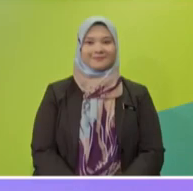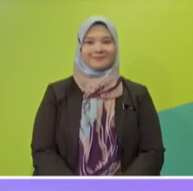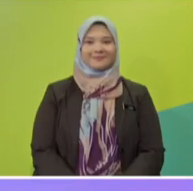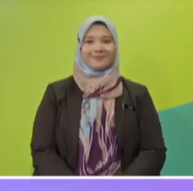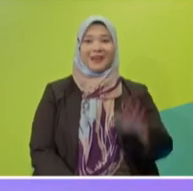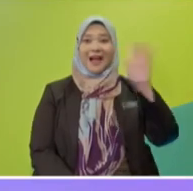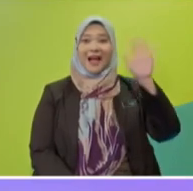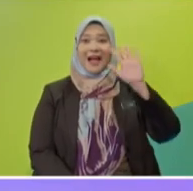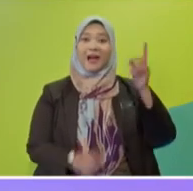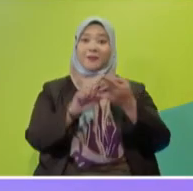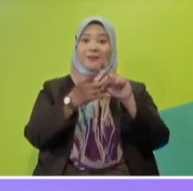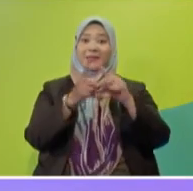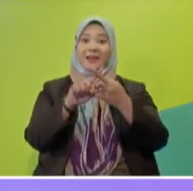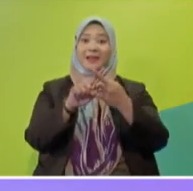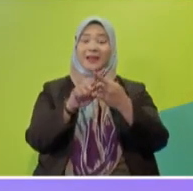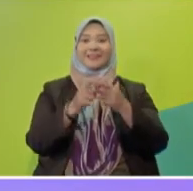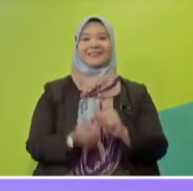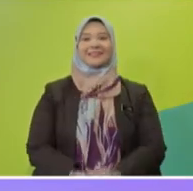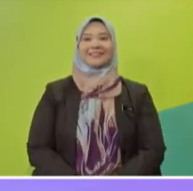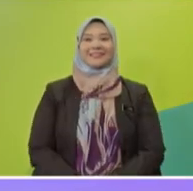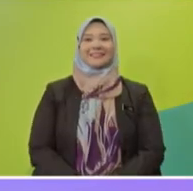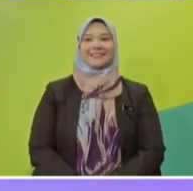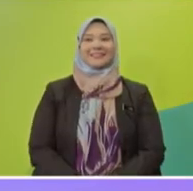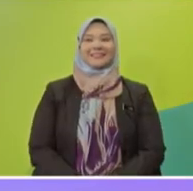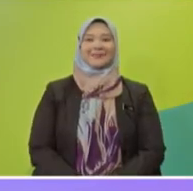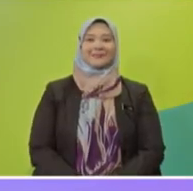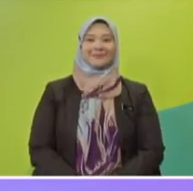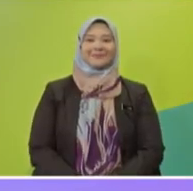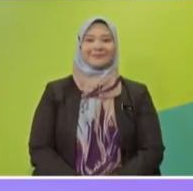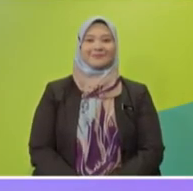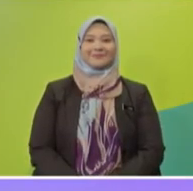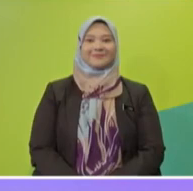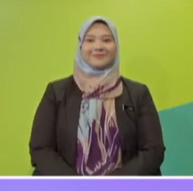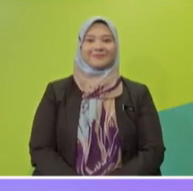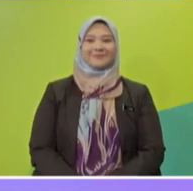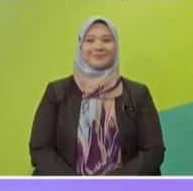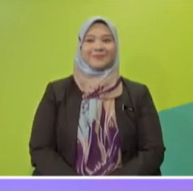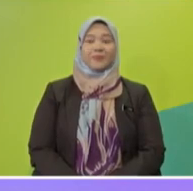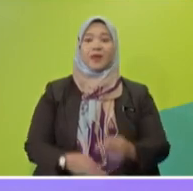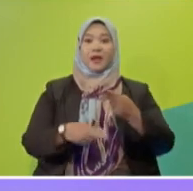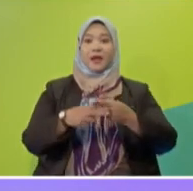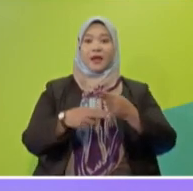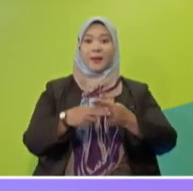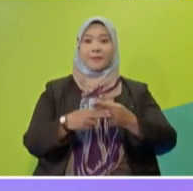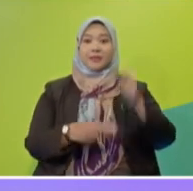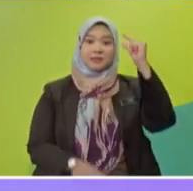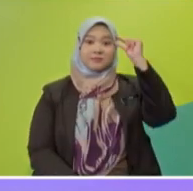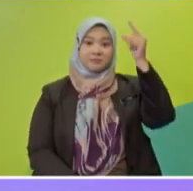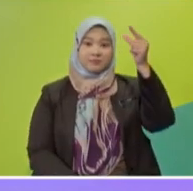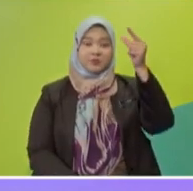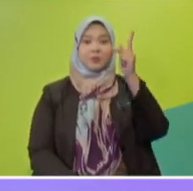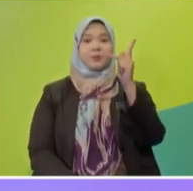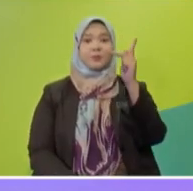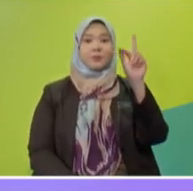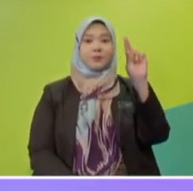Hi friends, you're watching Slot Tahap 1 here on DidikTV KPM with me, Chris MJ. And today, we will be